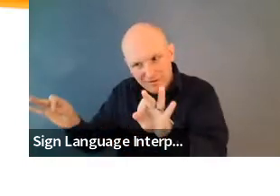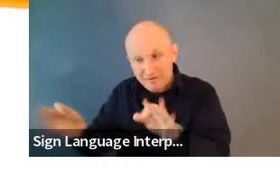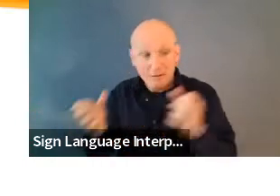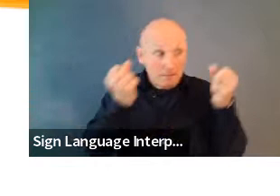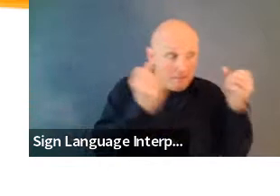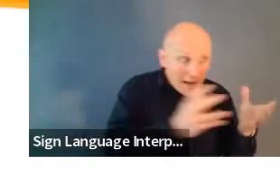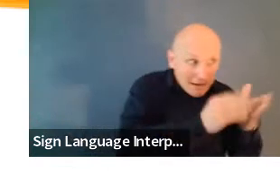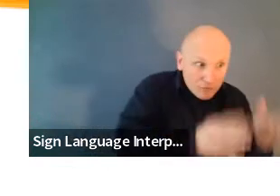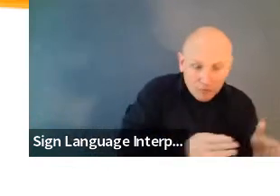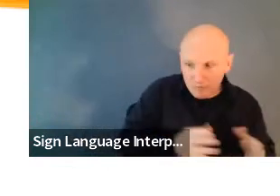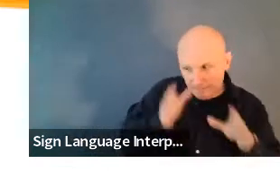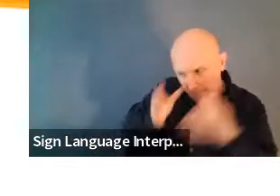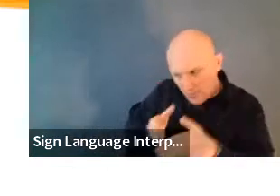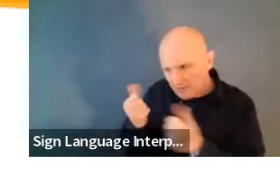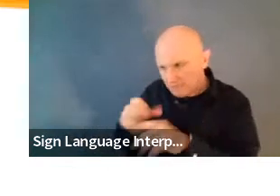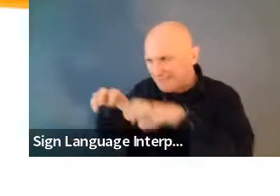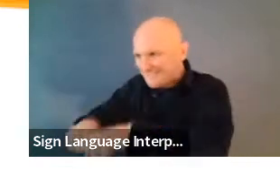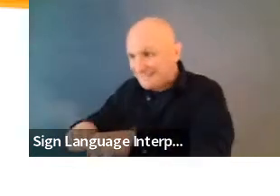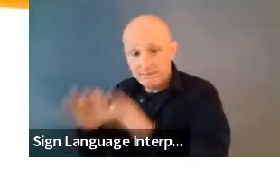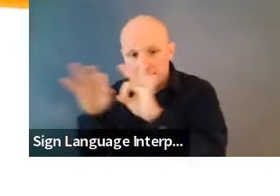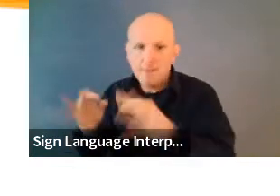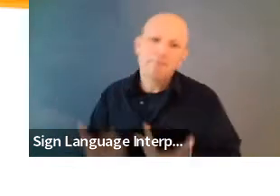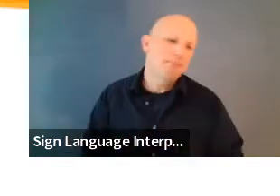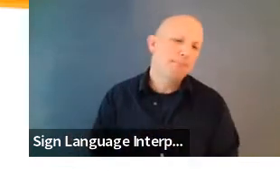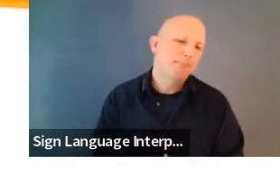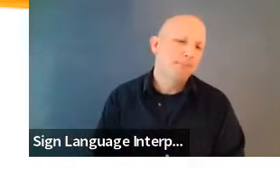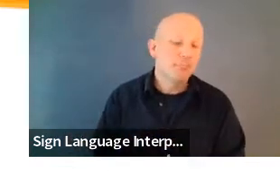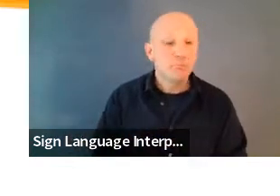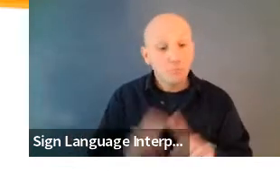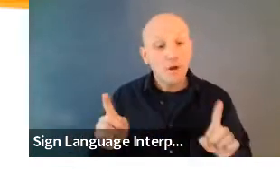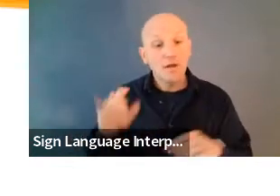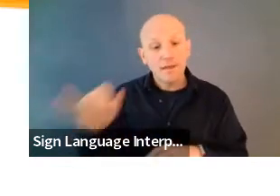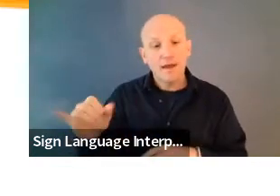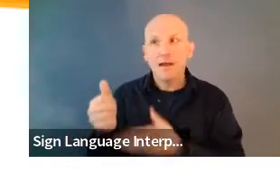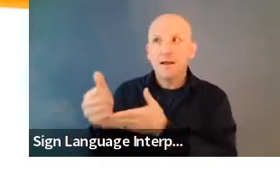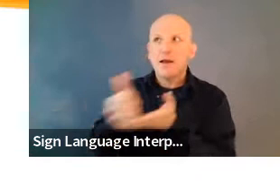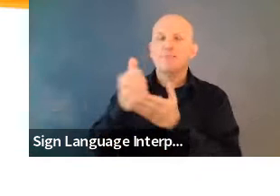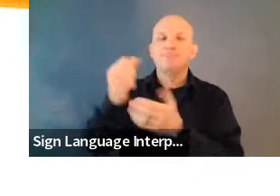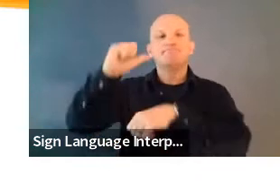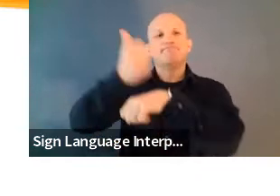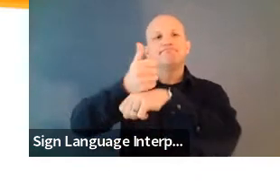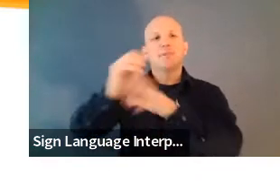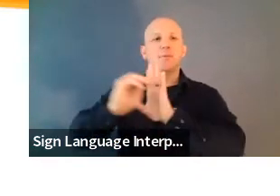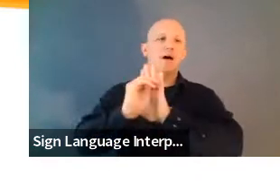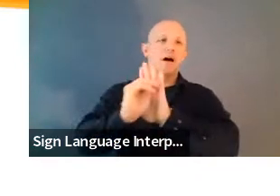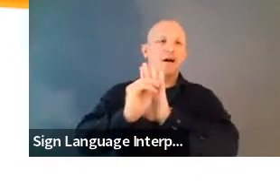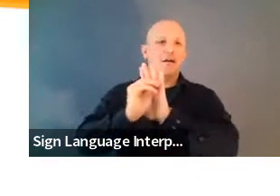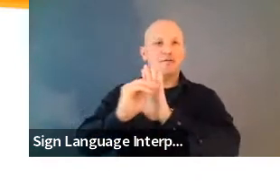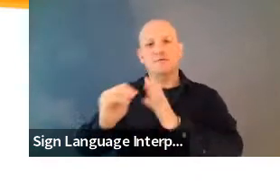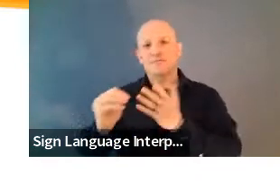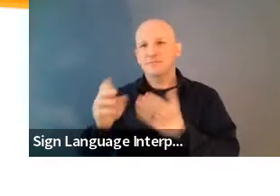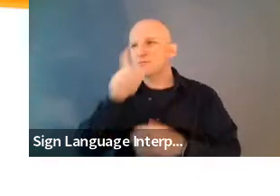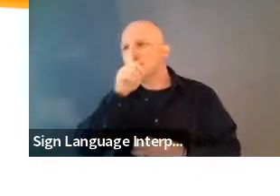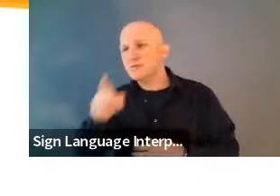pursued on our campus. Yet it was the framework and very much the direct model for what ended up being a statewide law